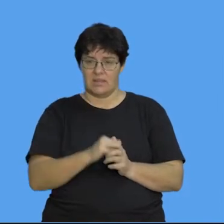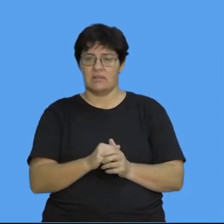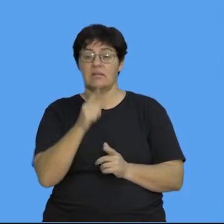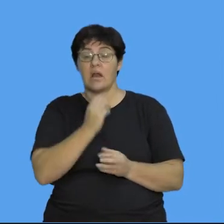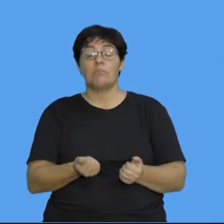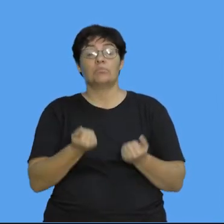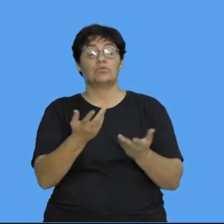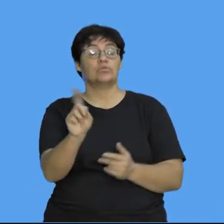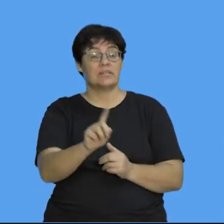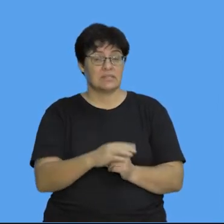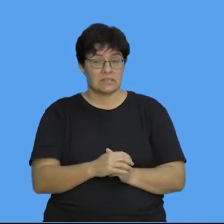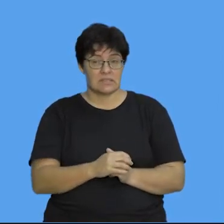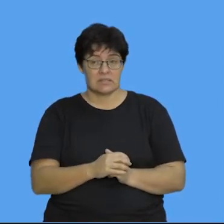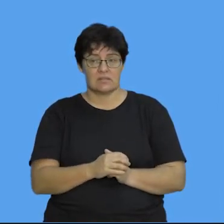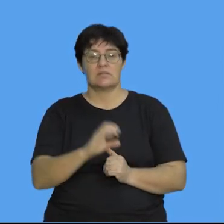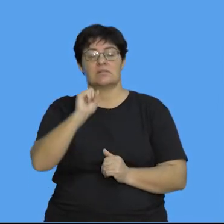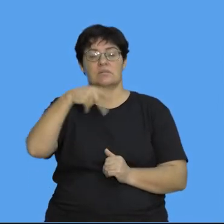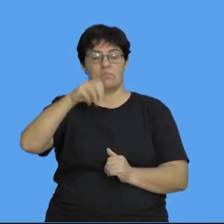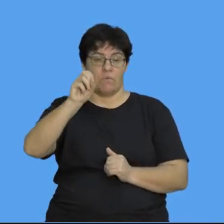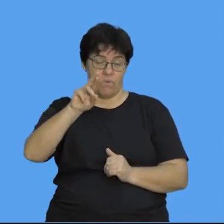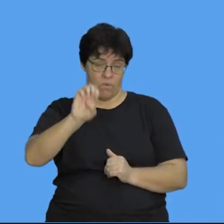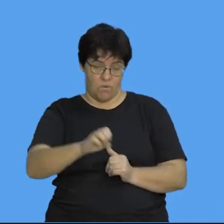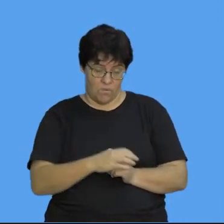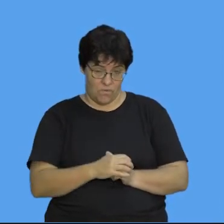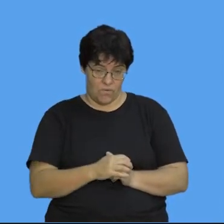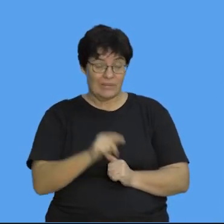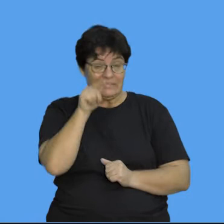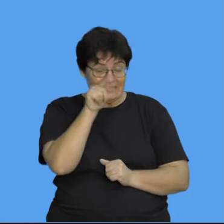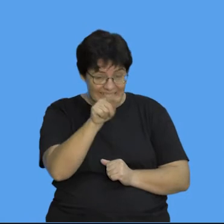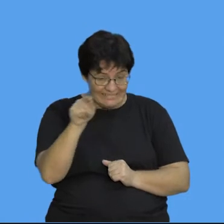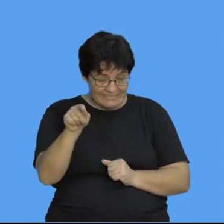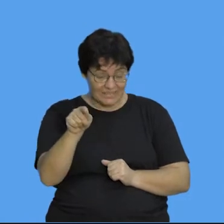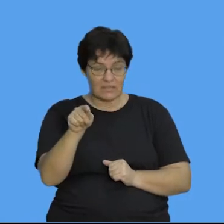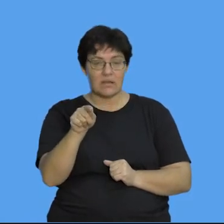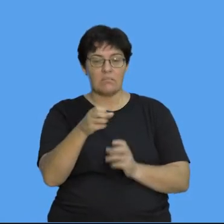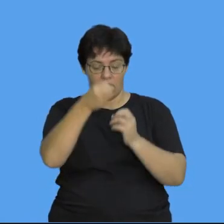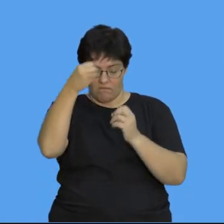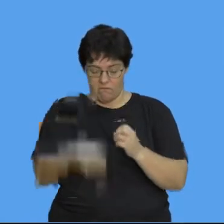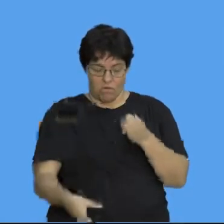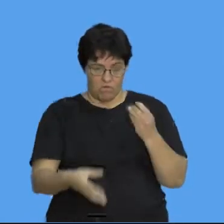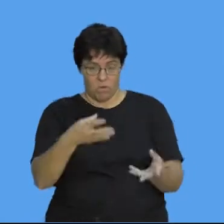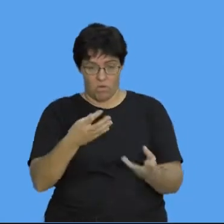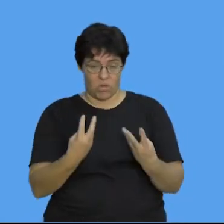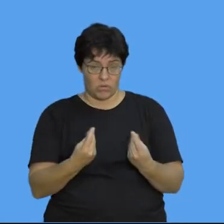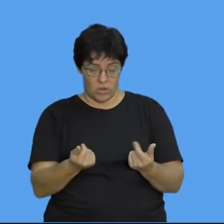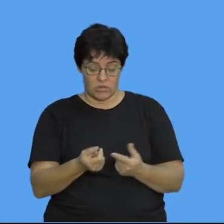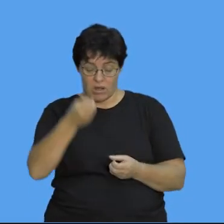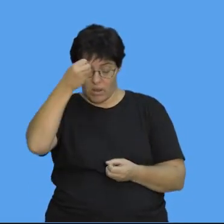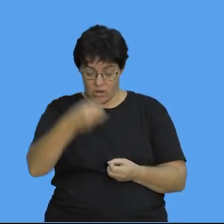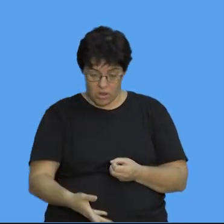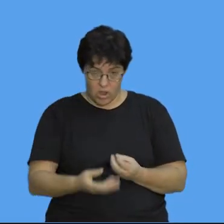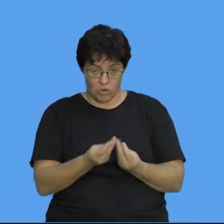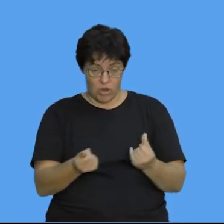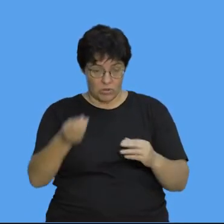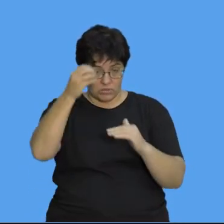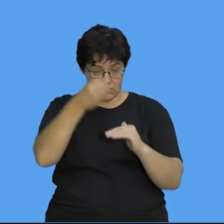sori. And what does a sporophyte produce? Spores. And these spores are going to fall to the